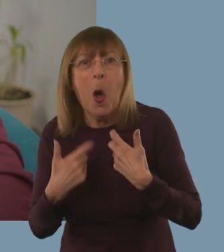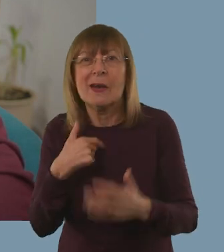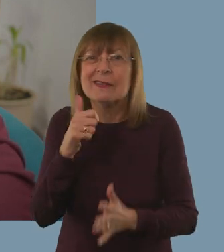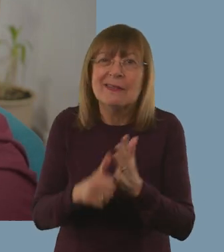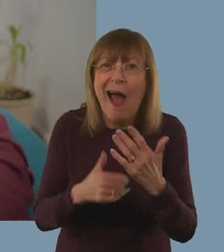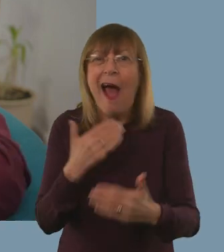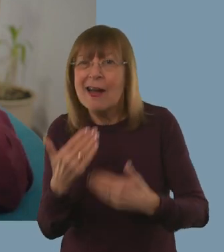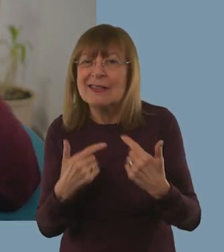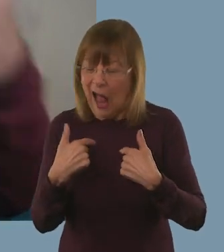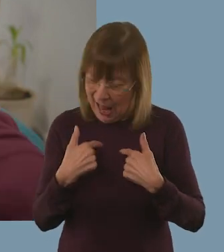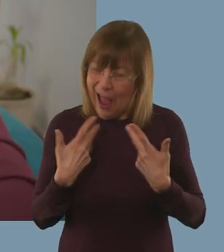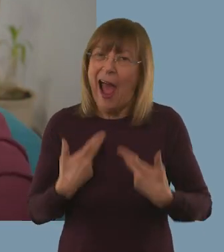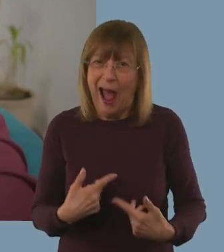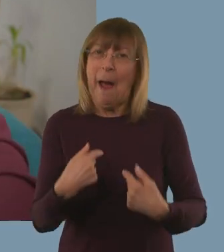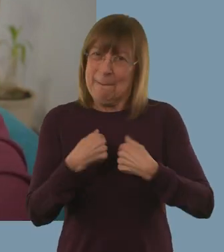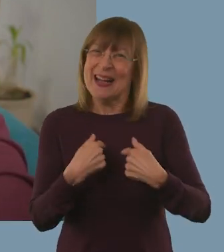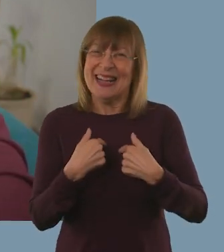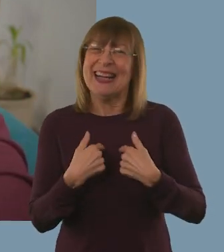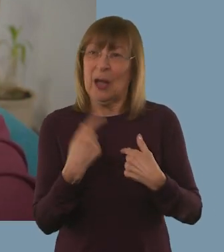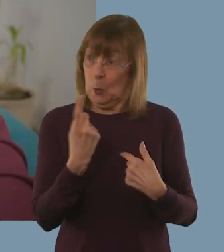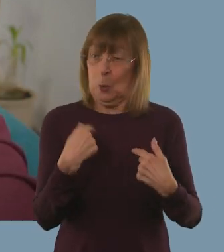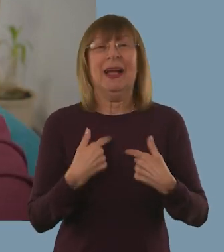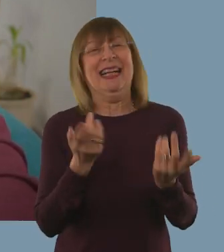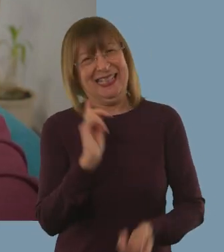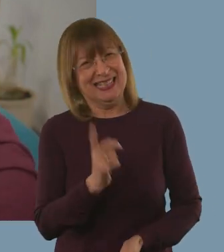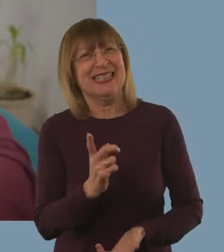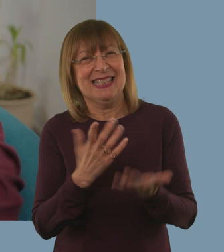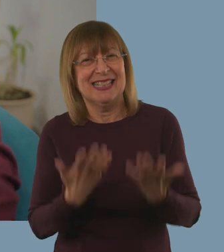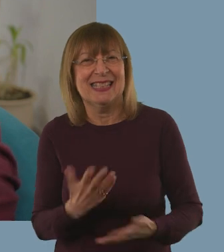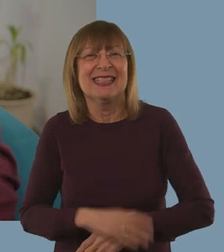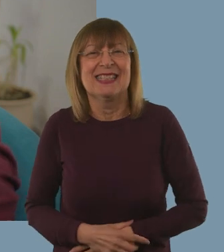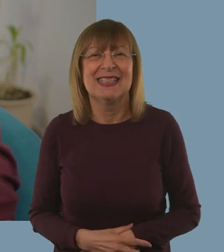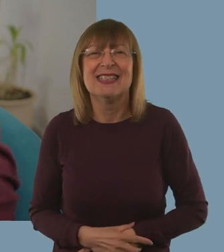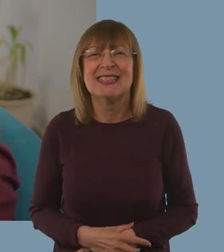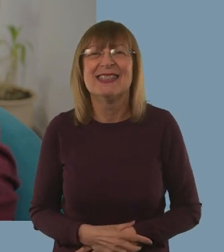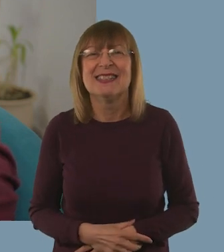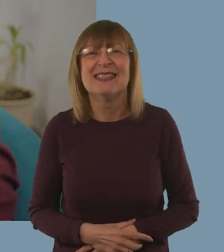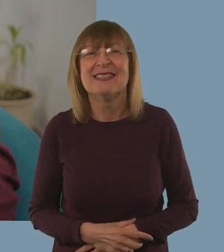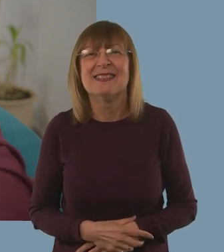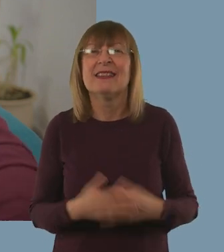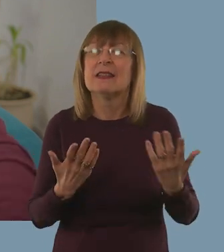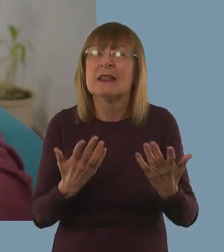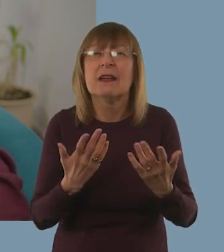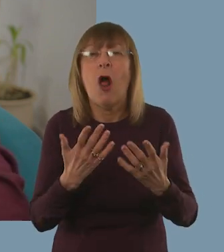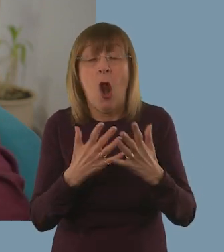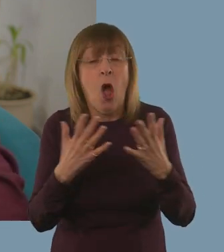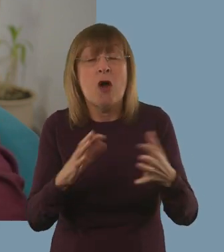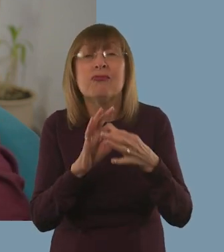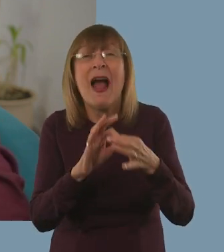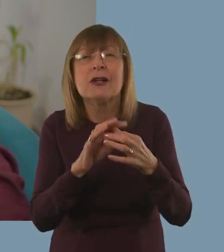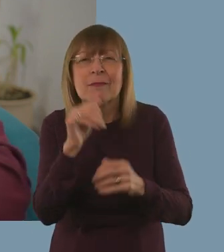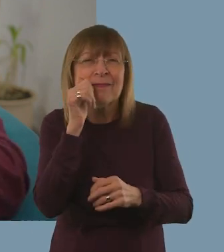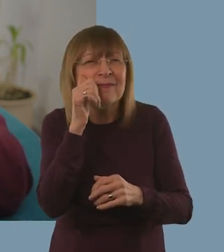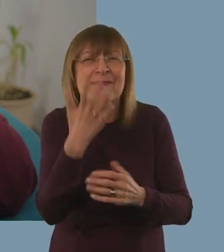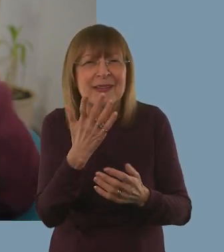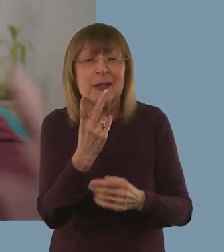took up Spanish, you know, I started doing things that I thought made me the person who I was, because obviously, you know, after